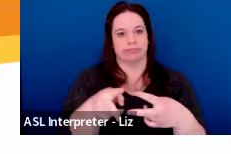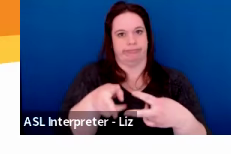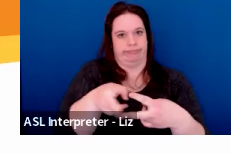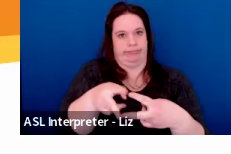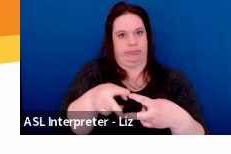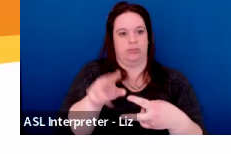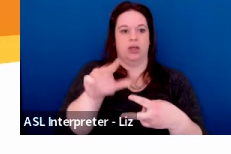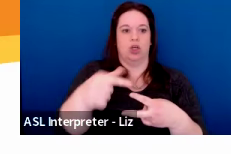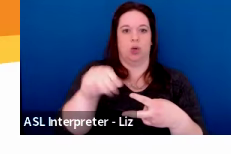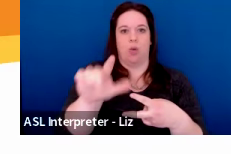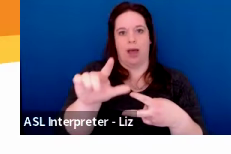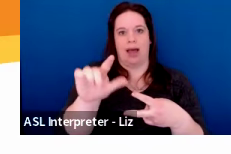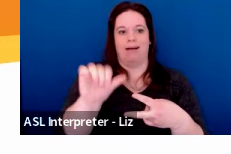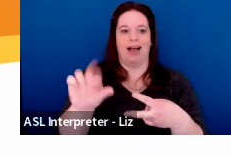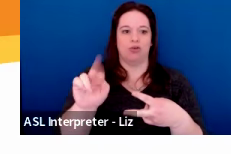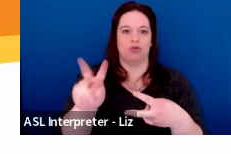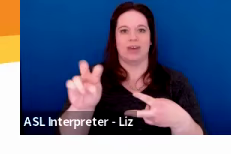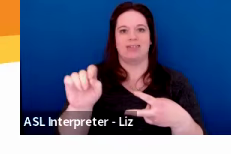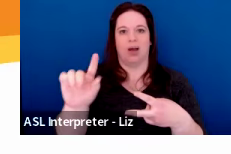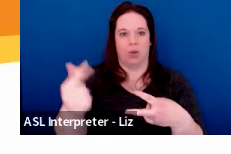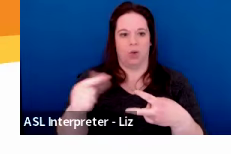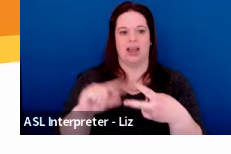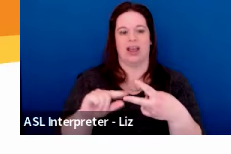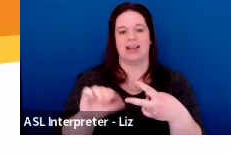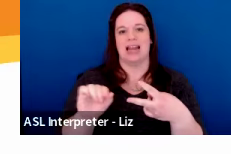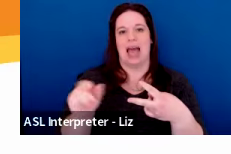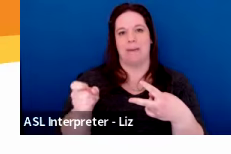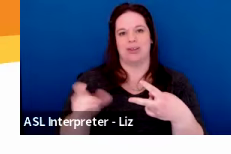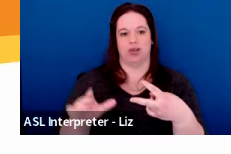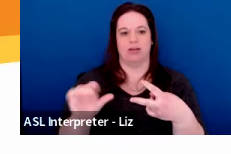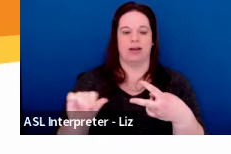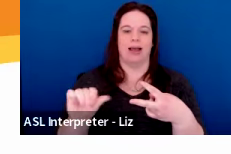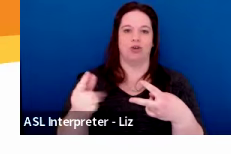that you have that email list approved.